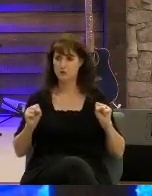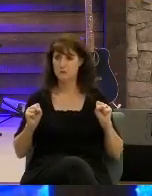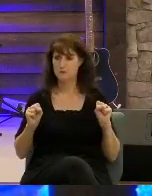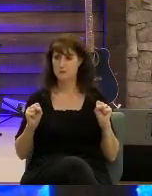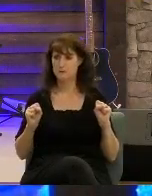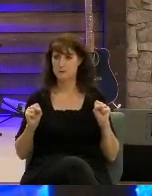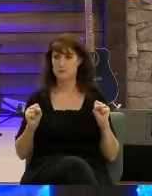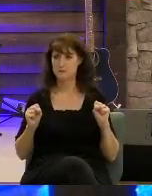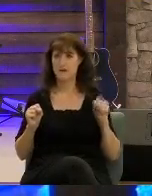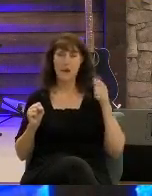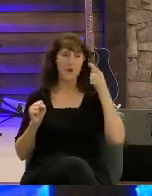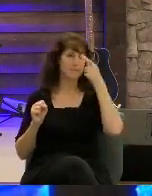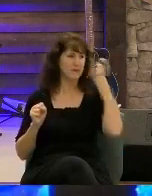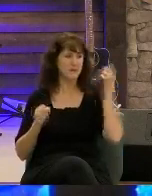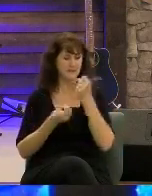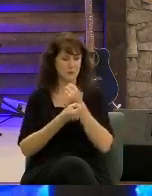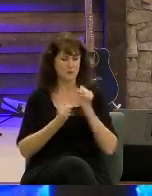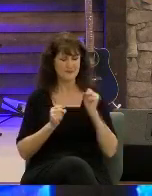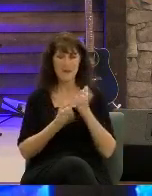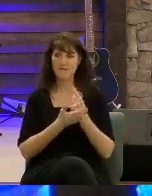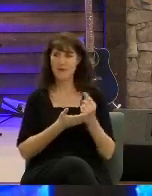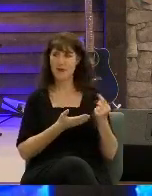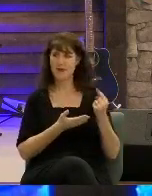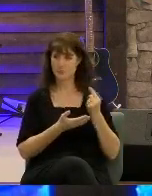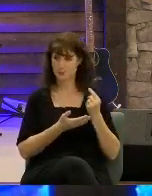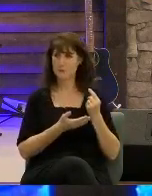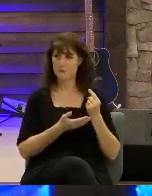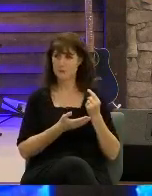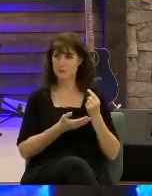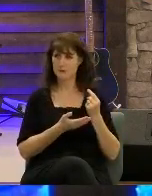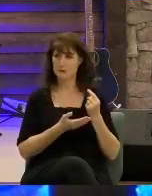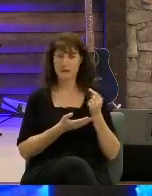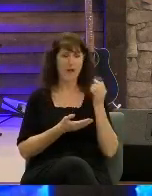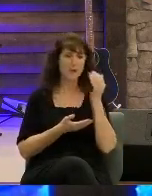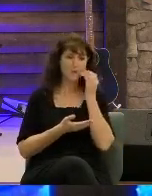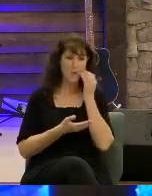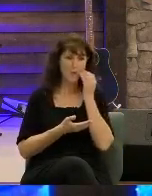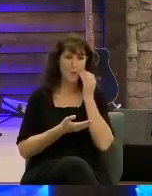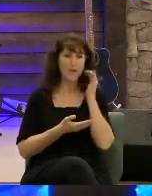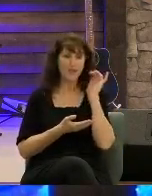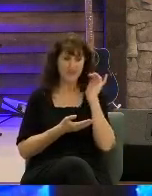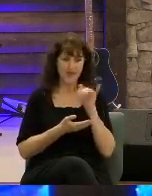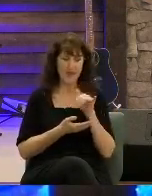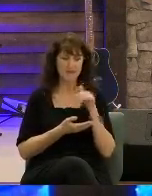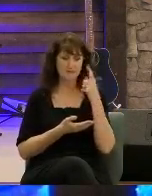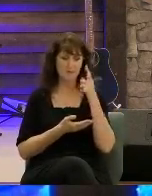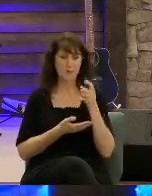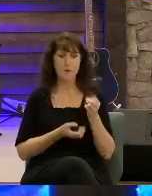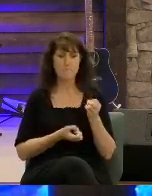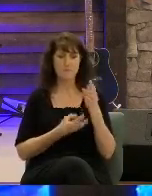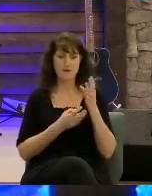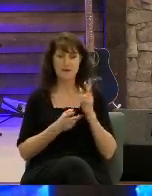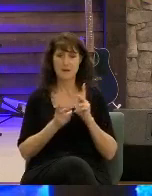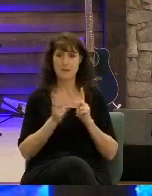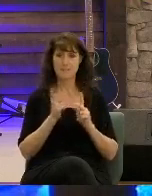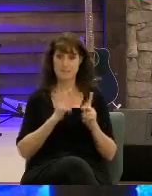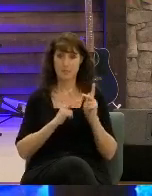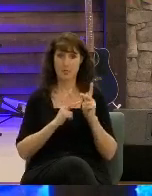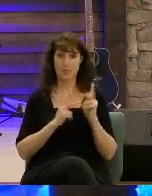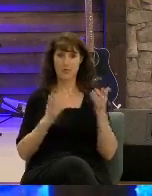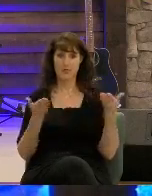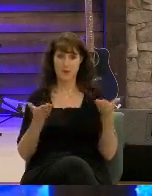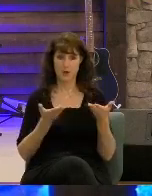Because they were saved last week, amen? And I know that's the case for many or most, if not all of you